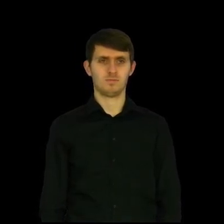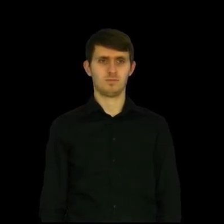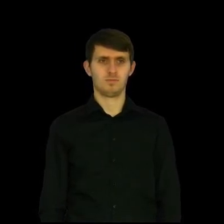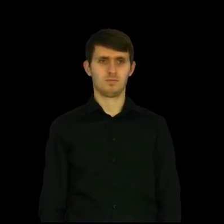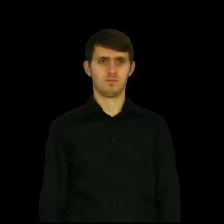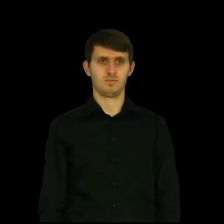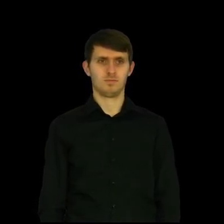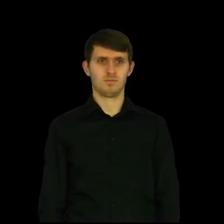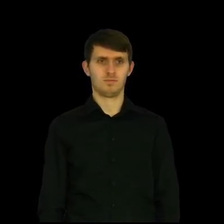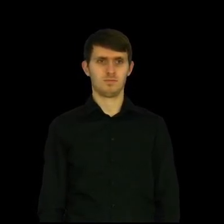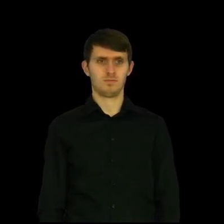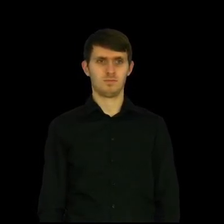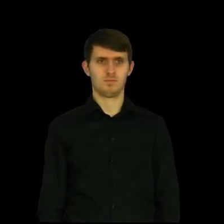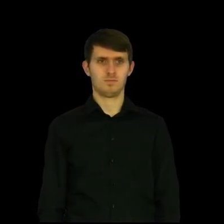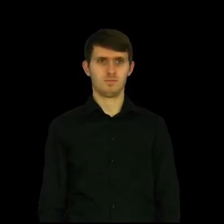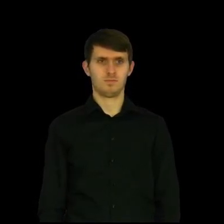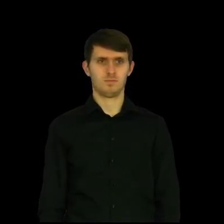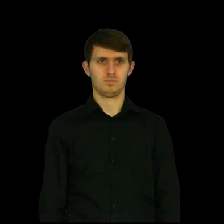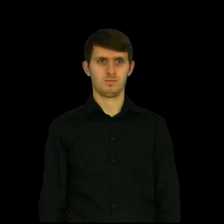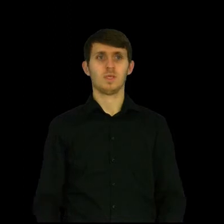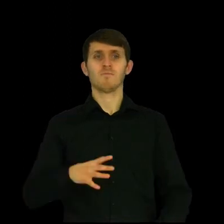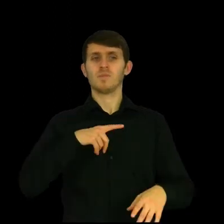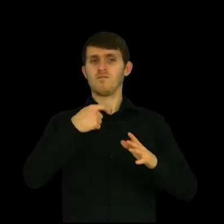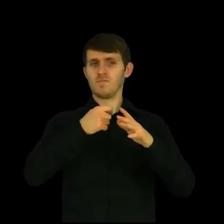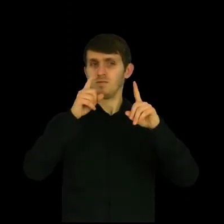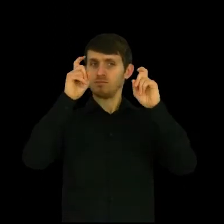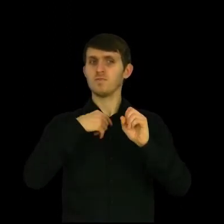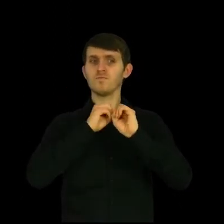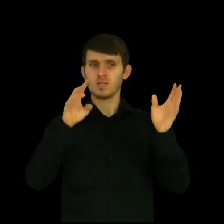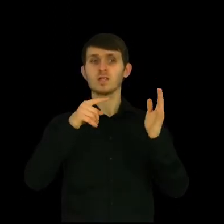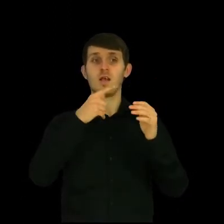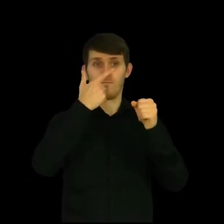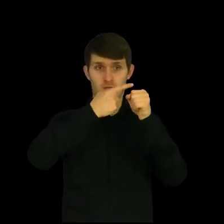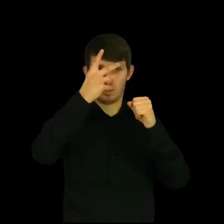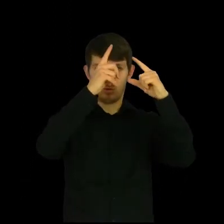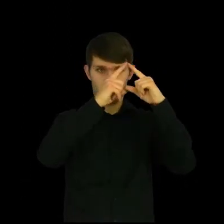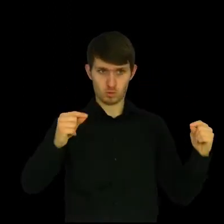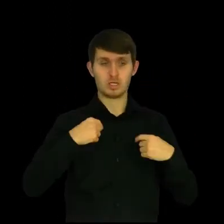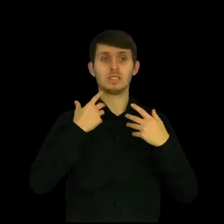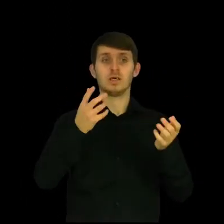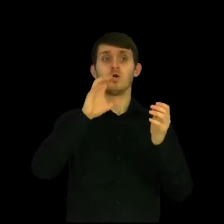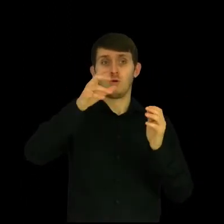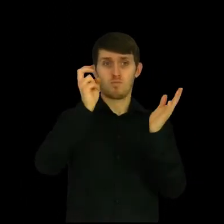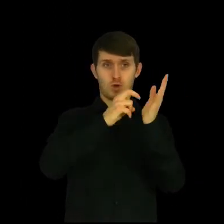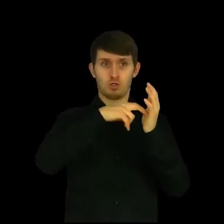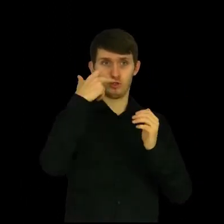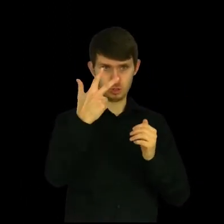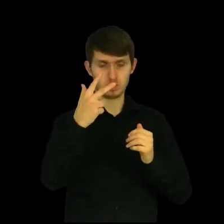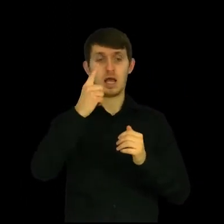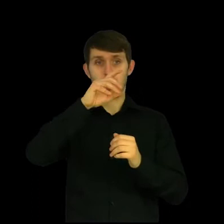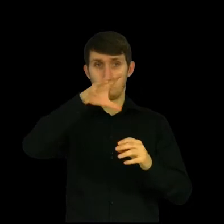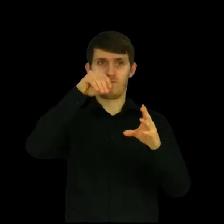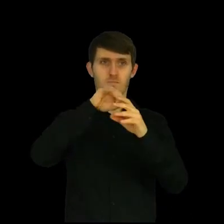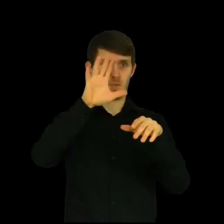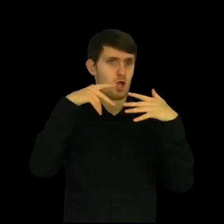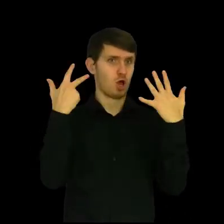going to be equal to 24. So we started in this video, we had 24 things, we want to divide it into 3 equal